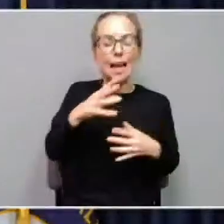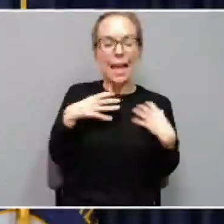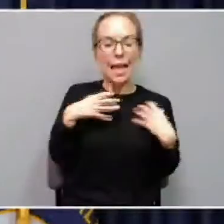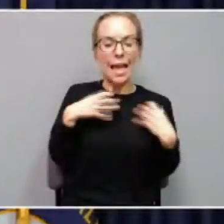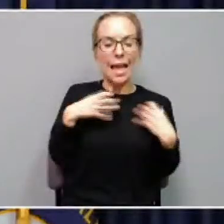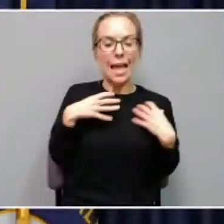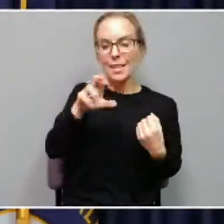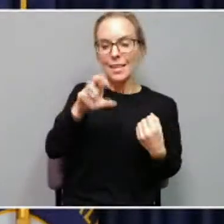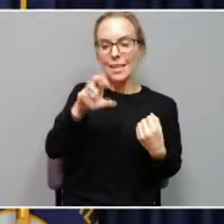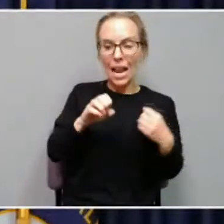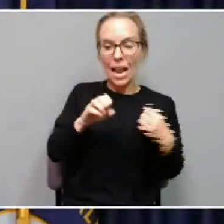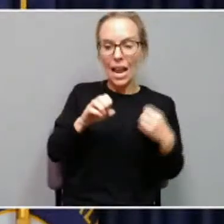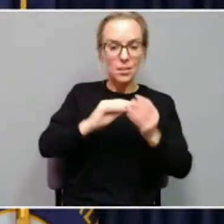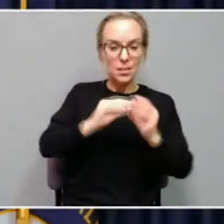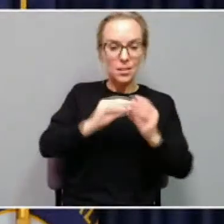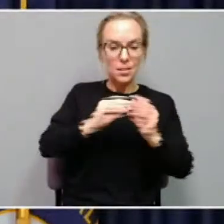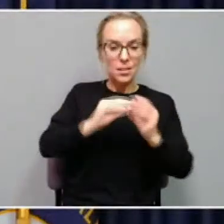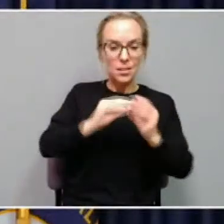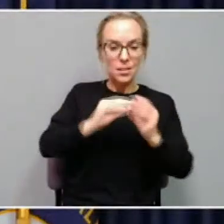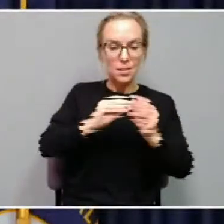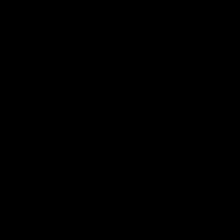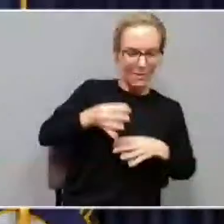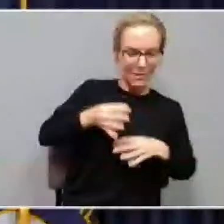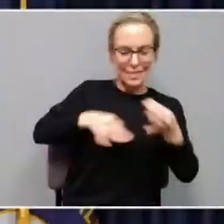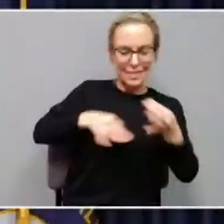staffing instead of physical beds.